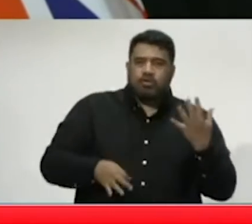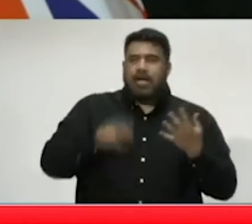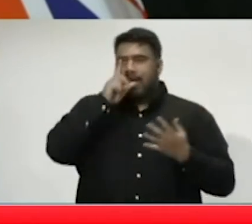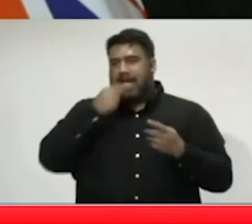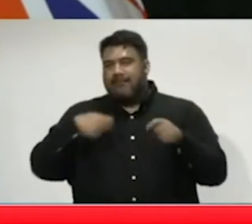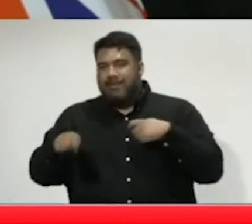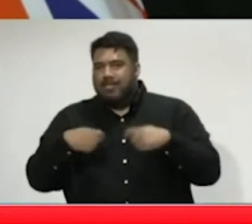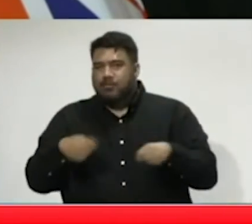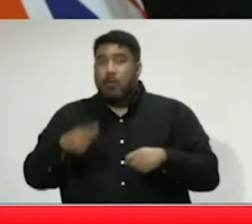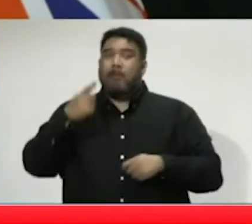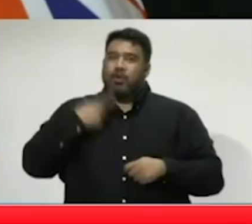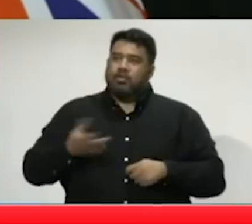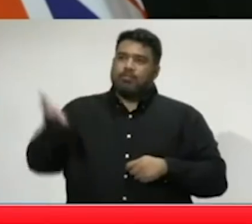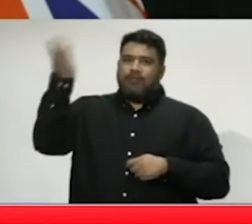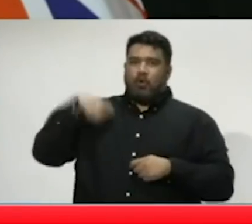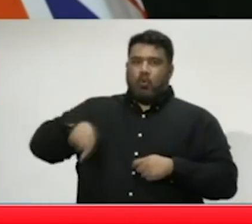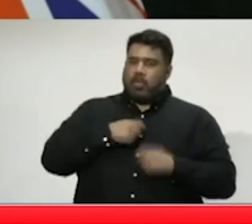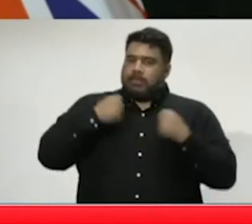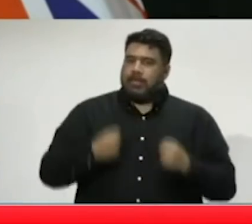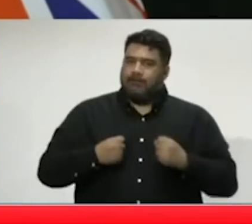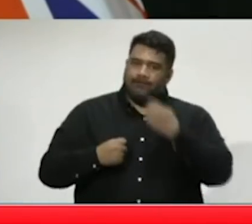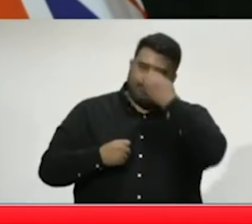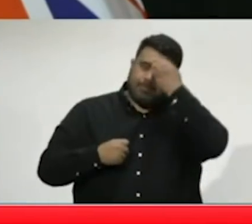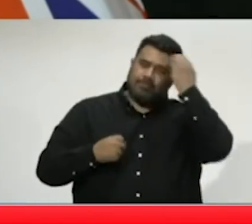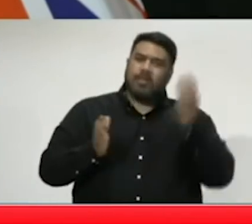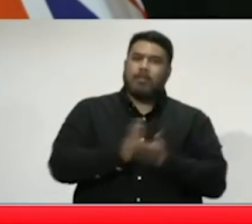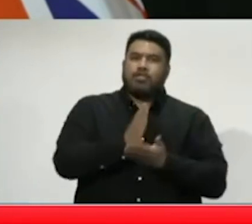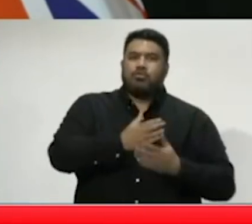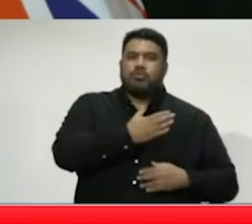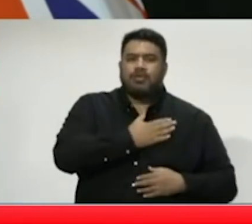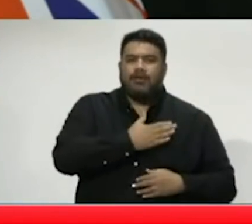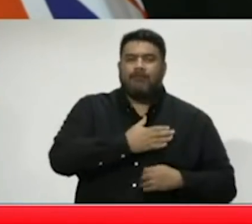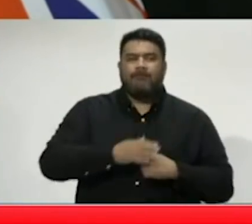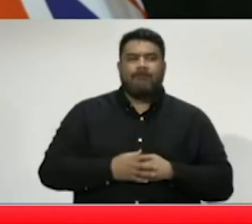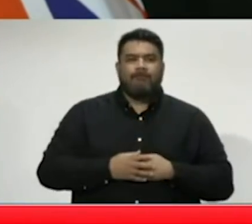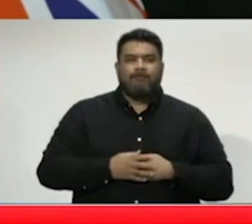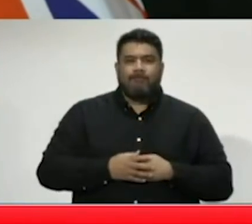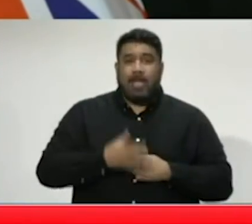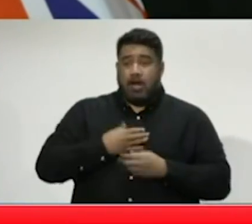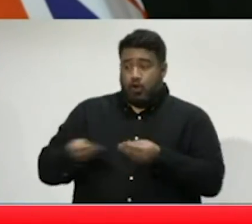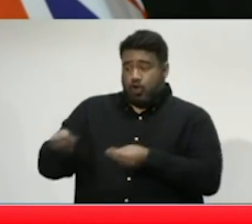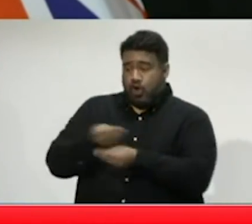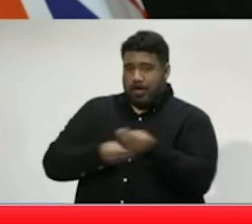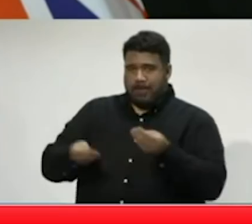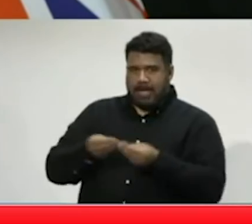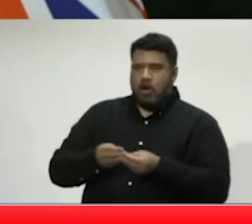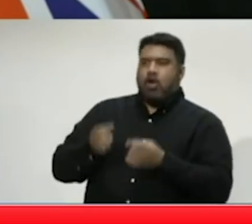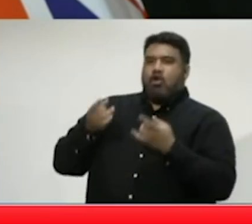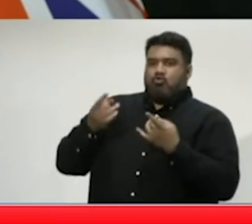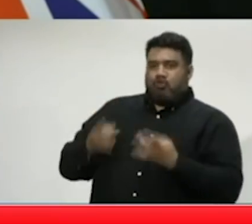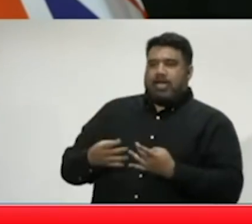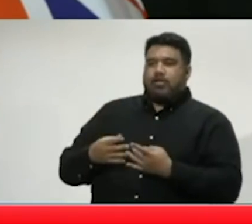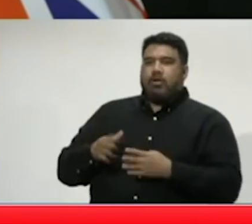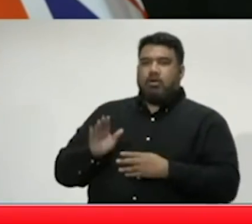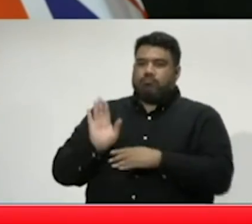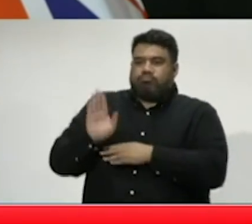Our plan is working, and as a result of our team's hard work, we have scope to get our economy moving again, and in doing so, not only